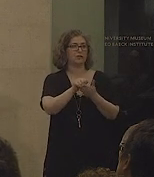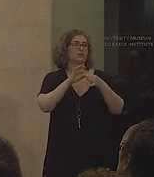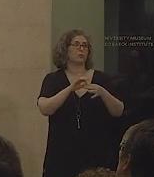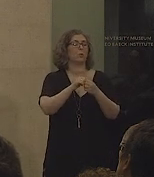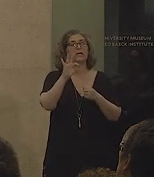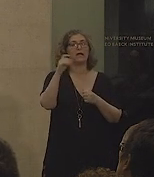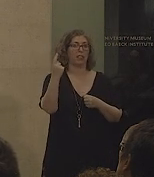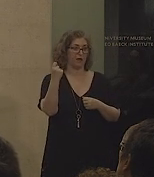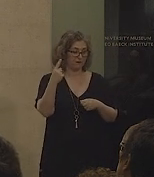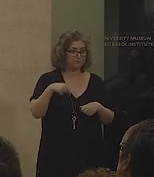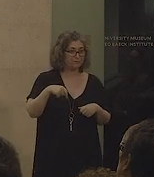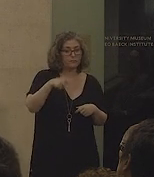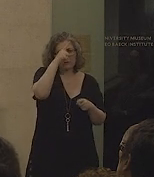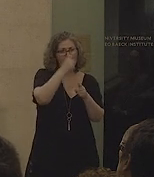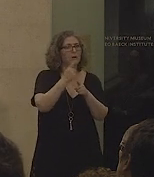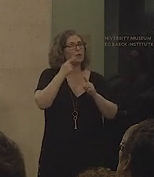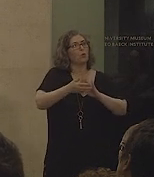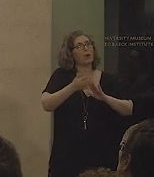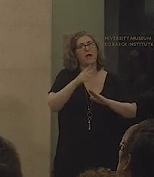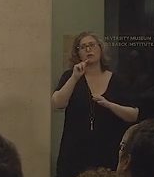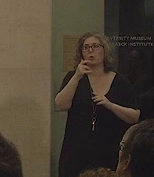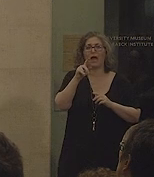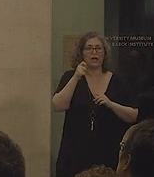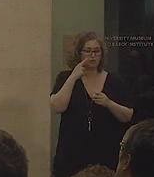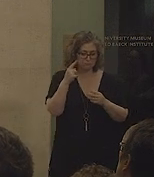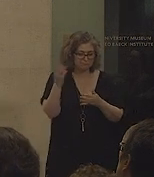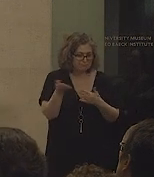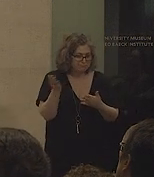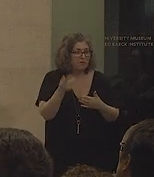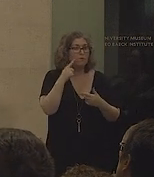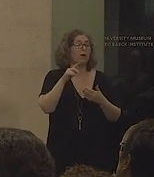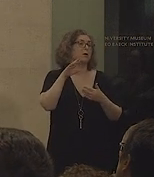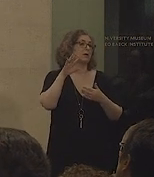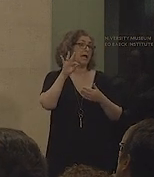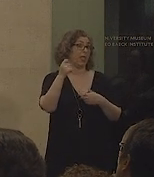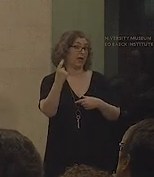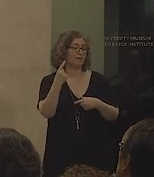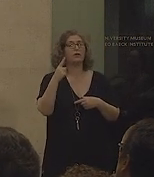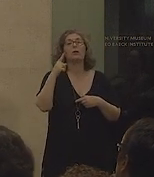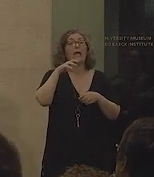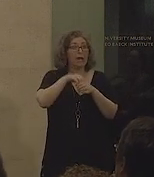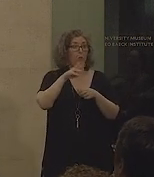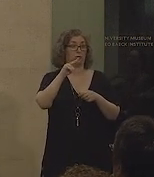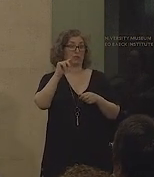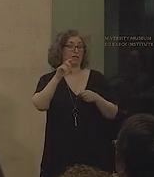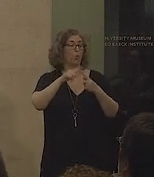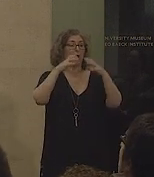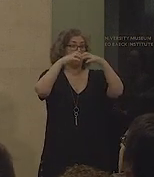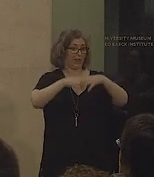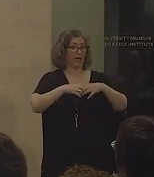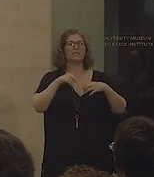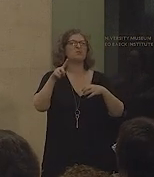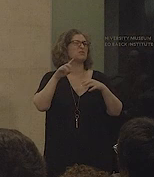9/11. My brother ran the triage for 9/11. He was one of a group of doctors. They were in the World Trade Center when it collapsed